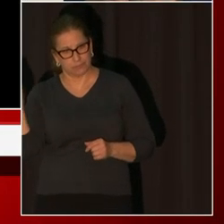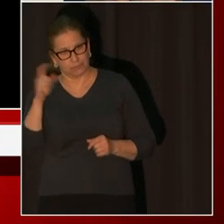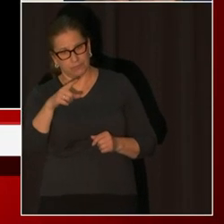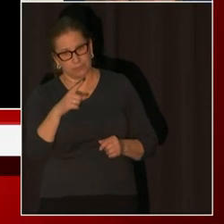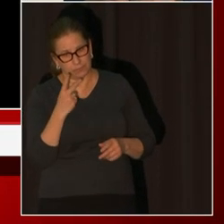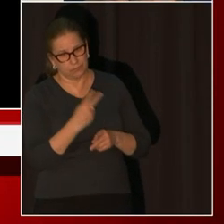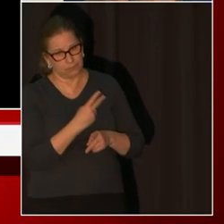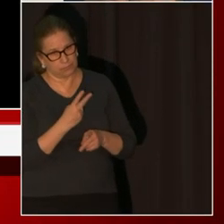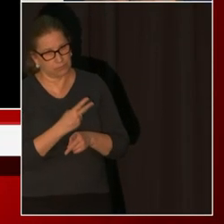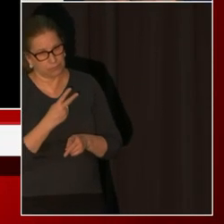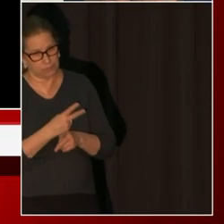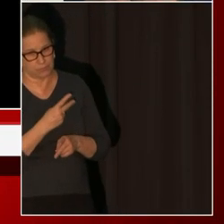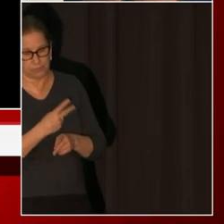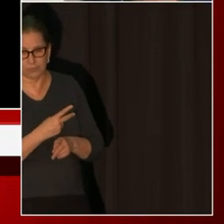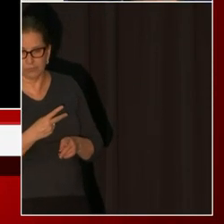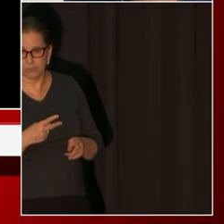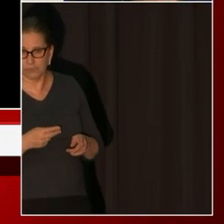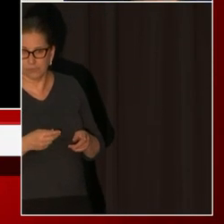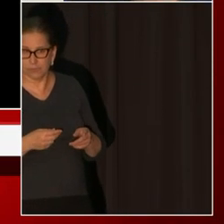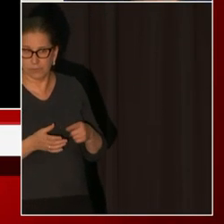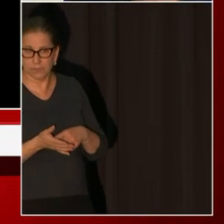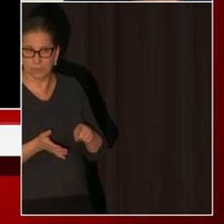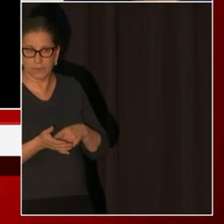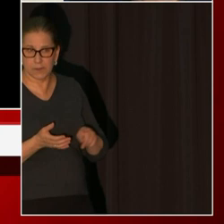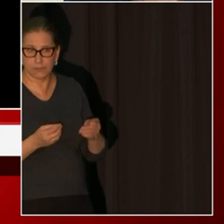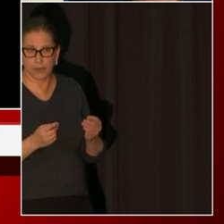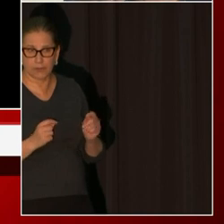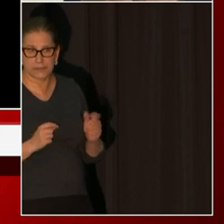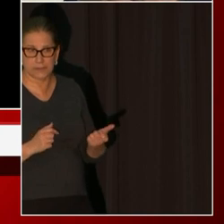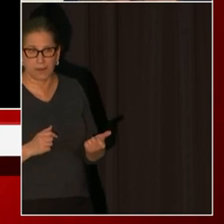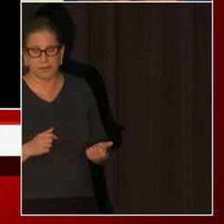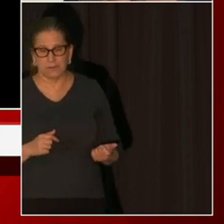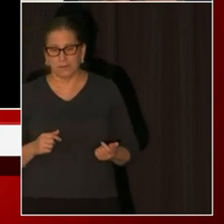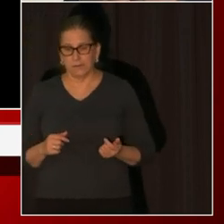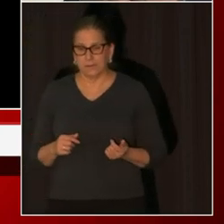non-payment of property tax when the next bills come due? We have